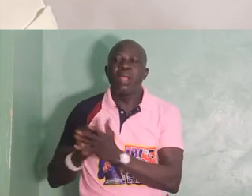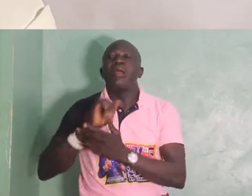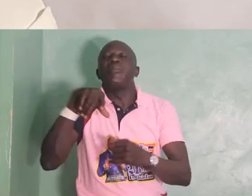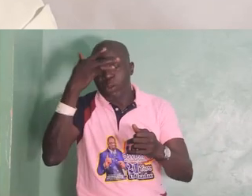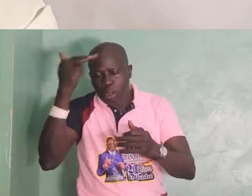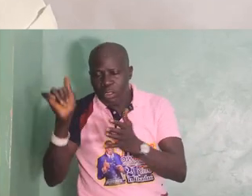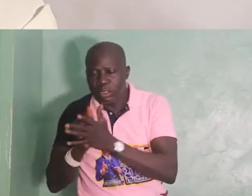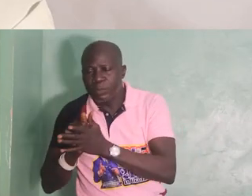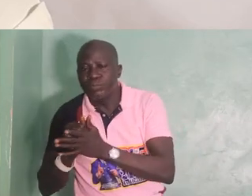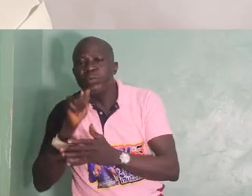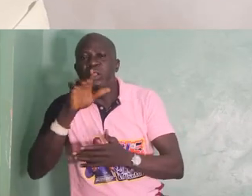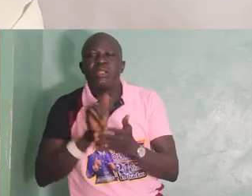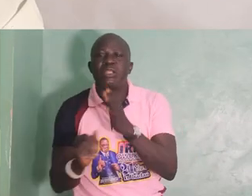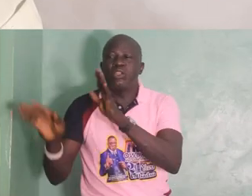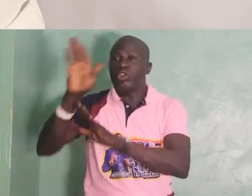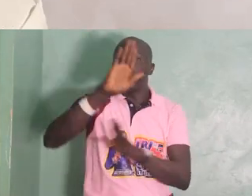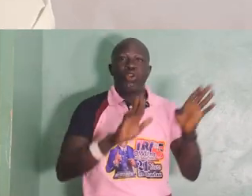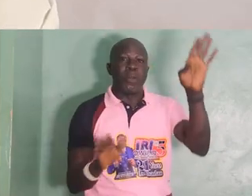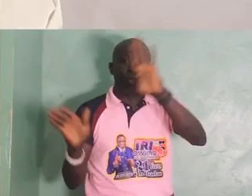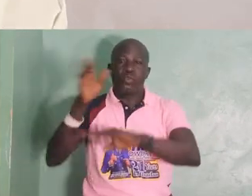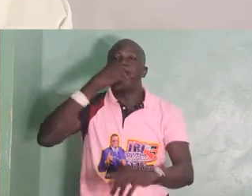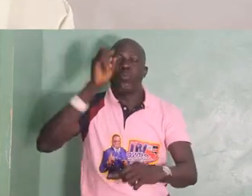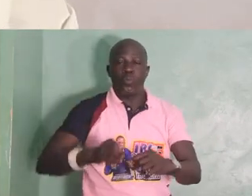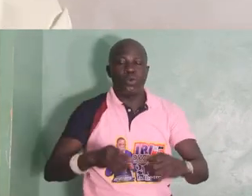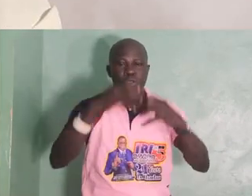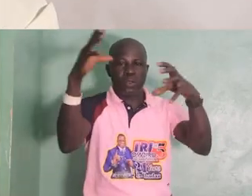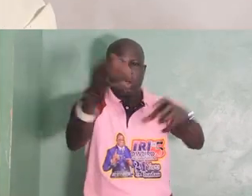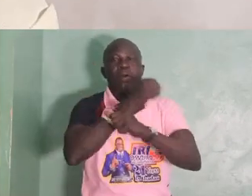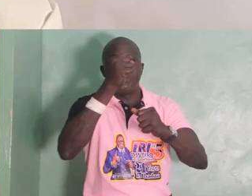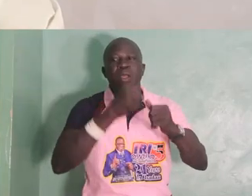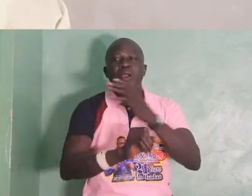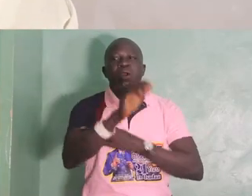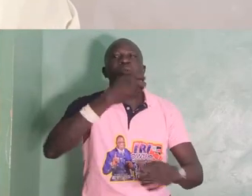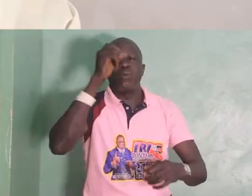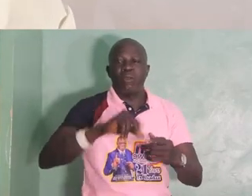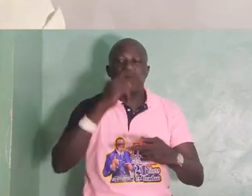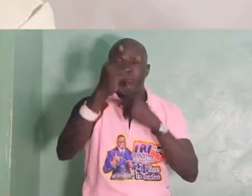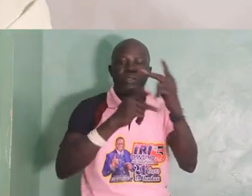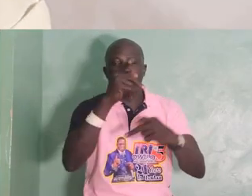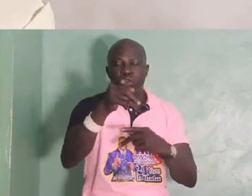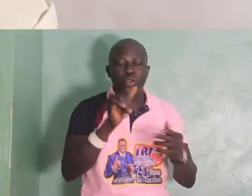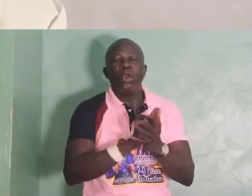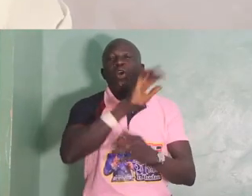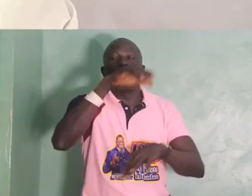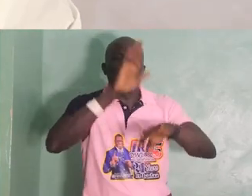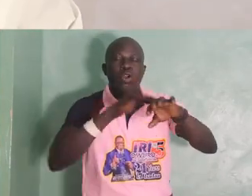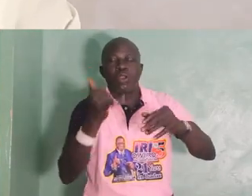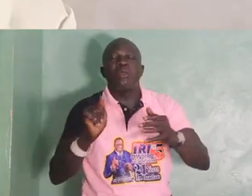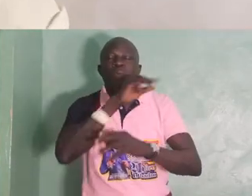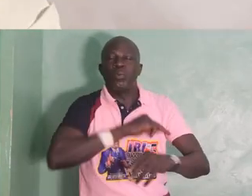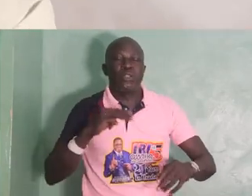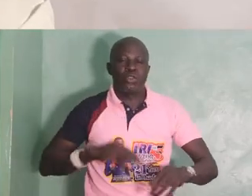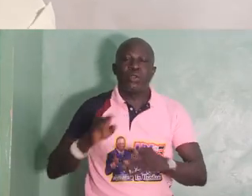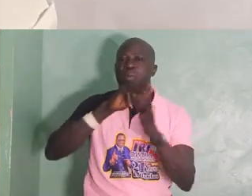preparing because your battle must conquer. God must visit you. Your ministry